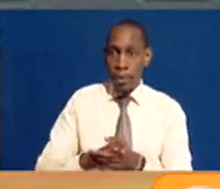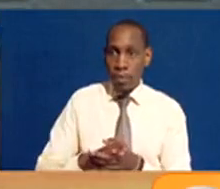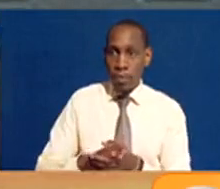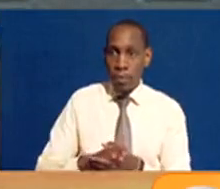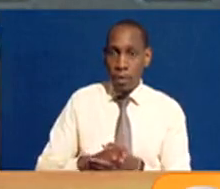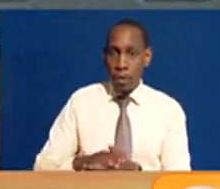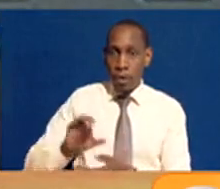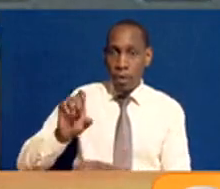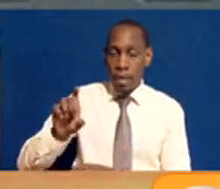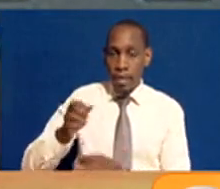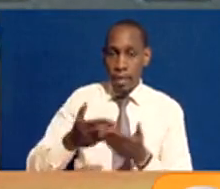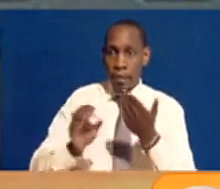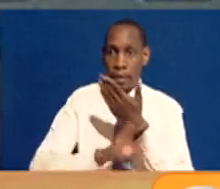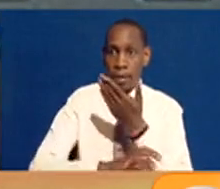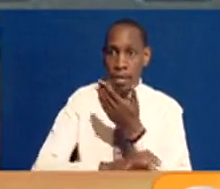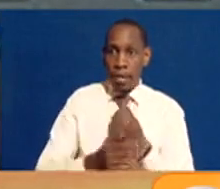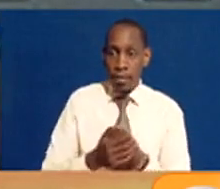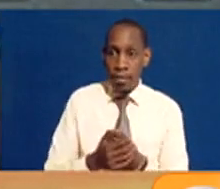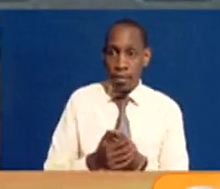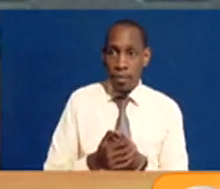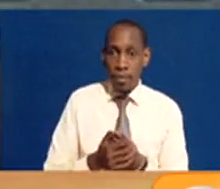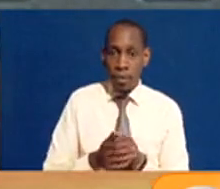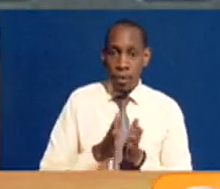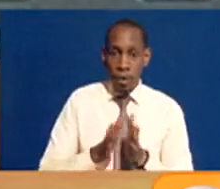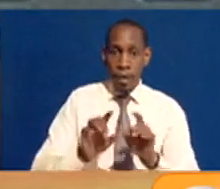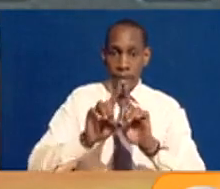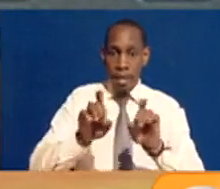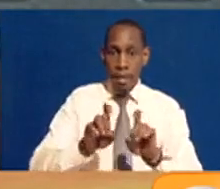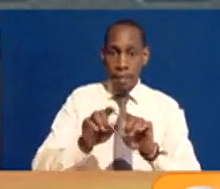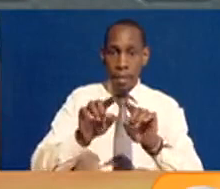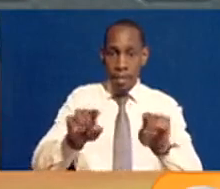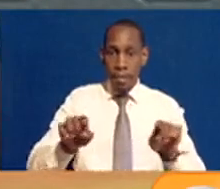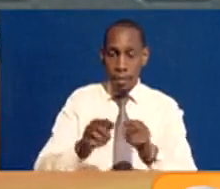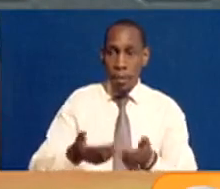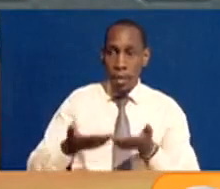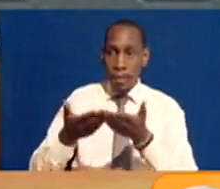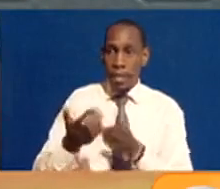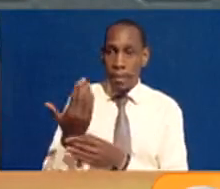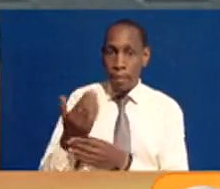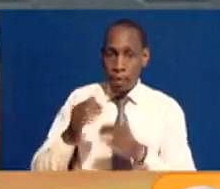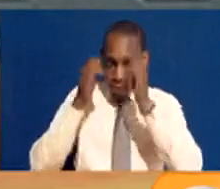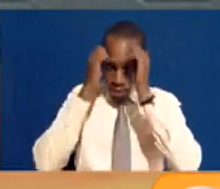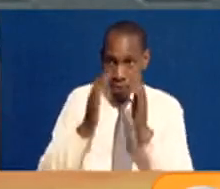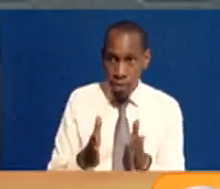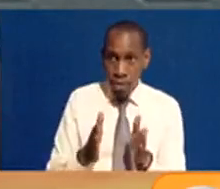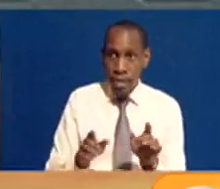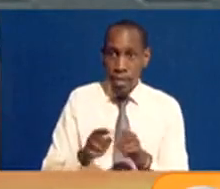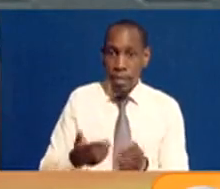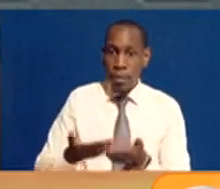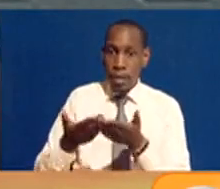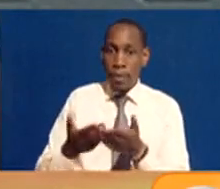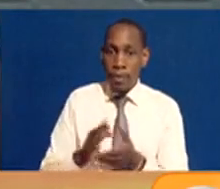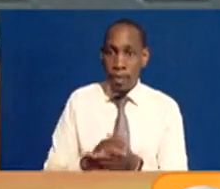executive across the country opening the exam containers, handing out papers to students while giving them